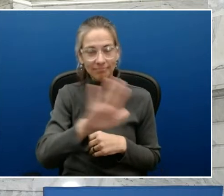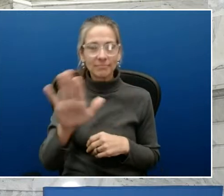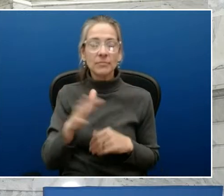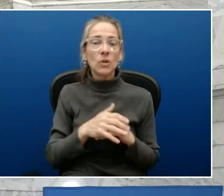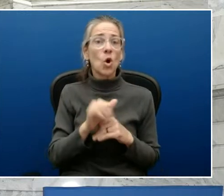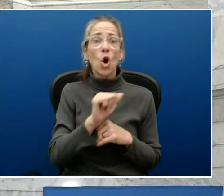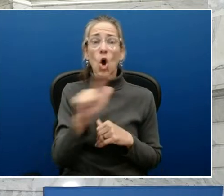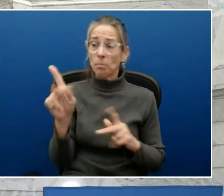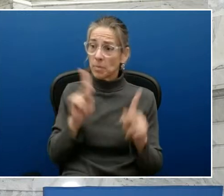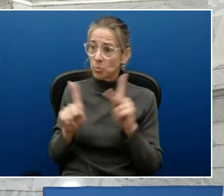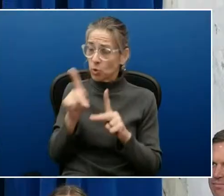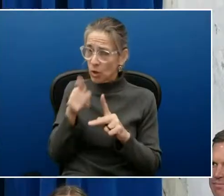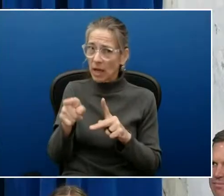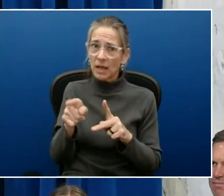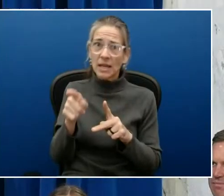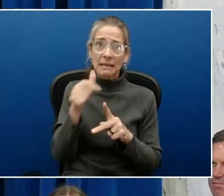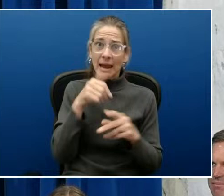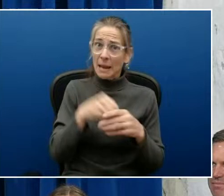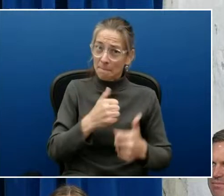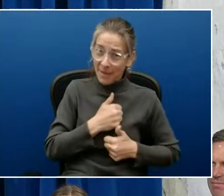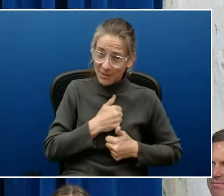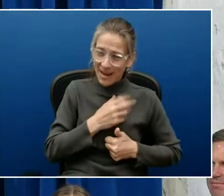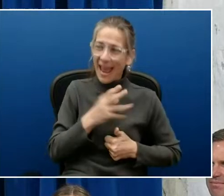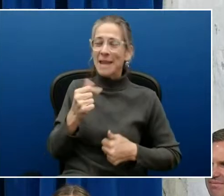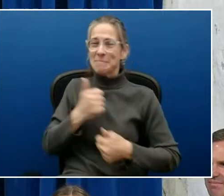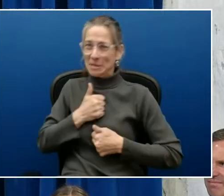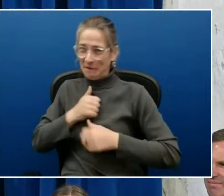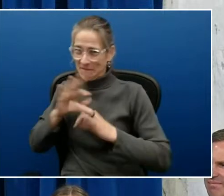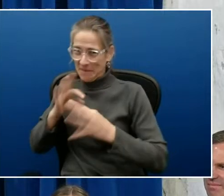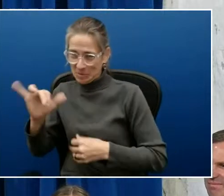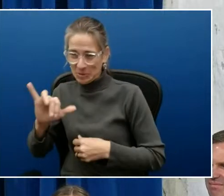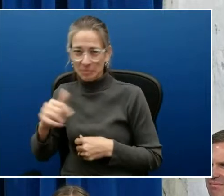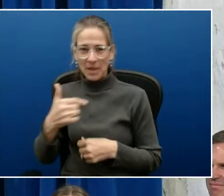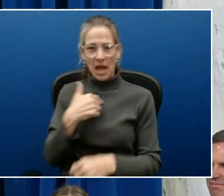fellow military family. I am Ariana Leon.